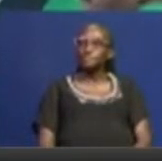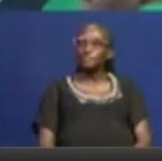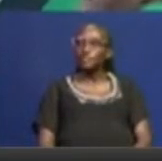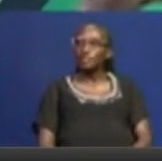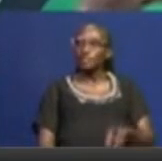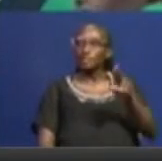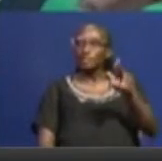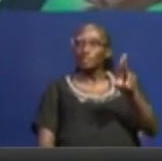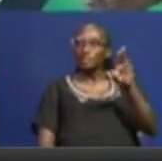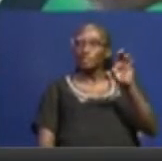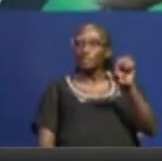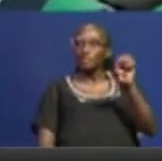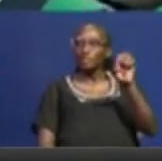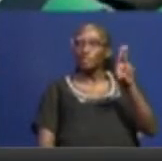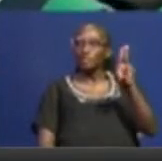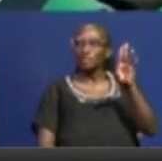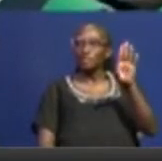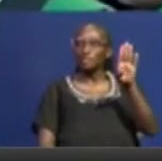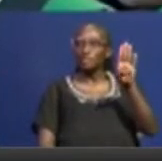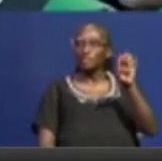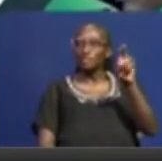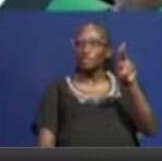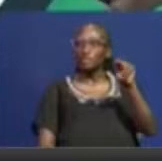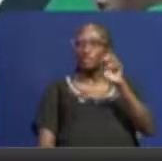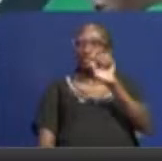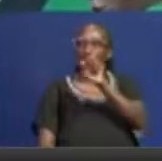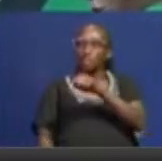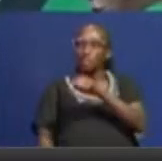Mogotio Ruben Kiborek.